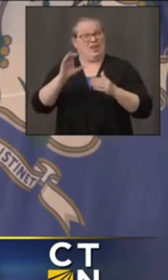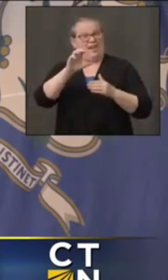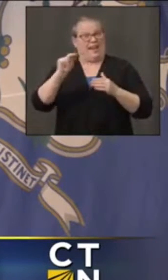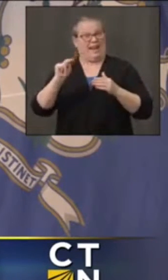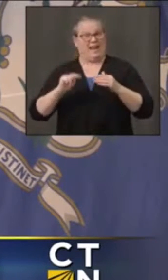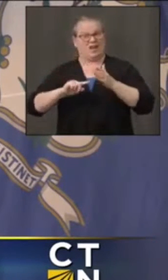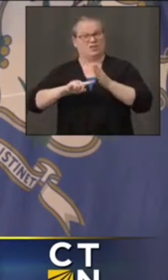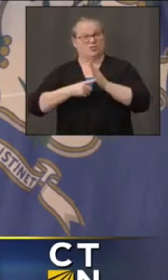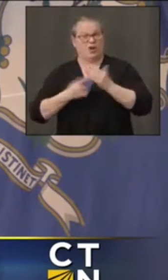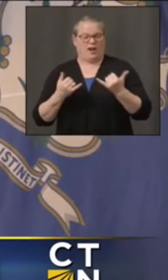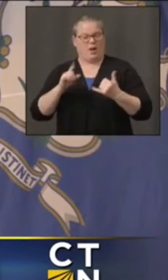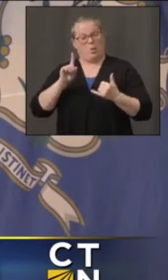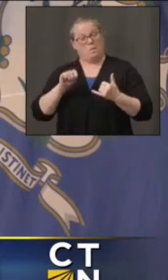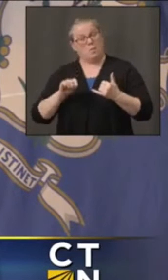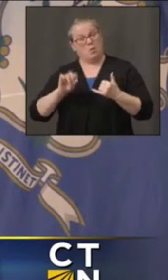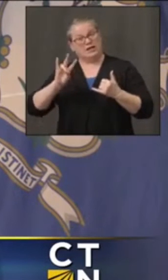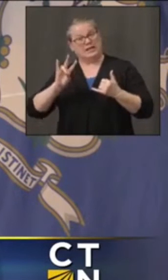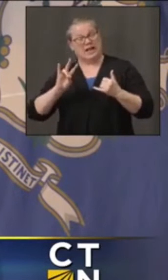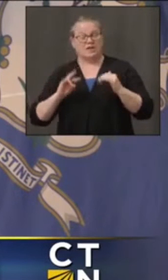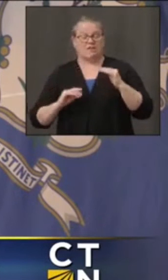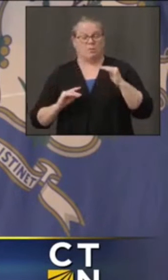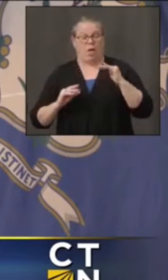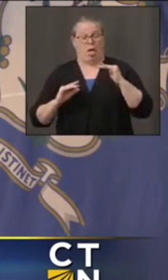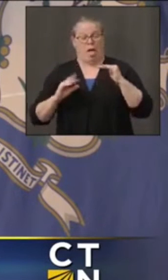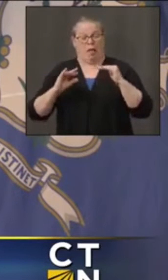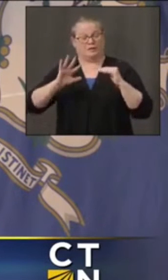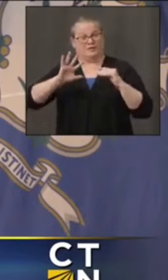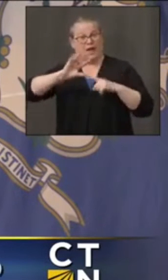this even more aggressively. I don't think we're going to get there.